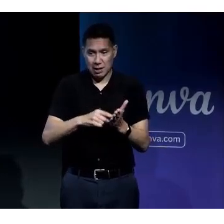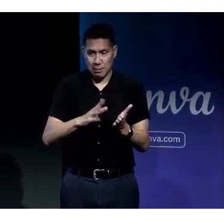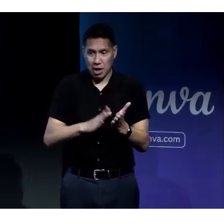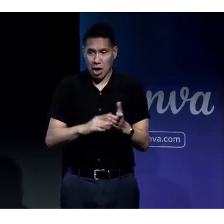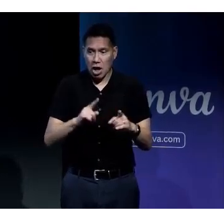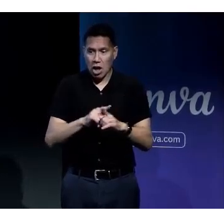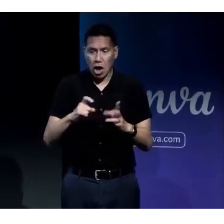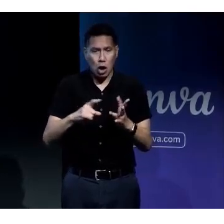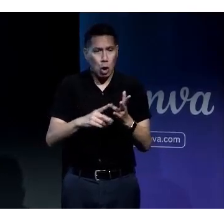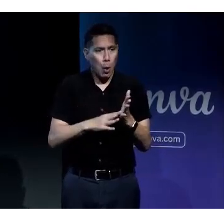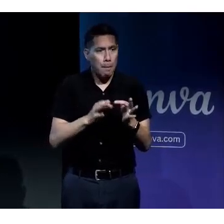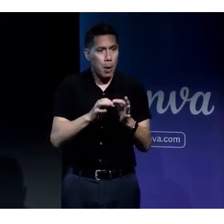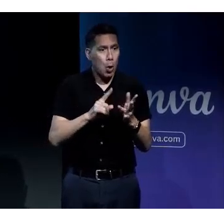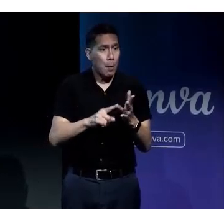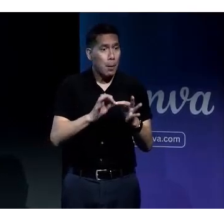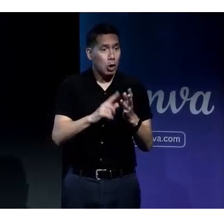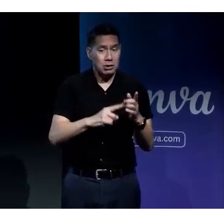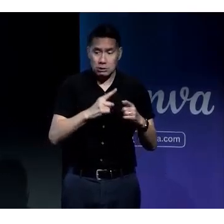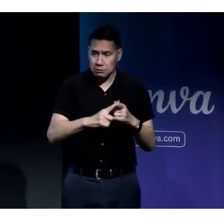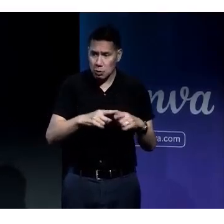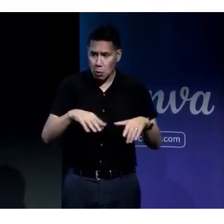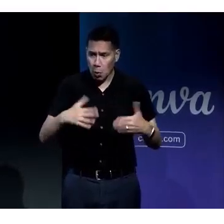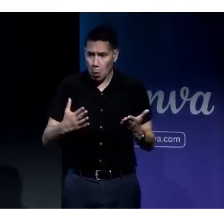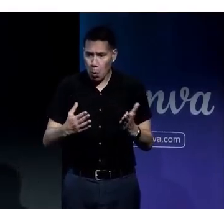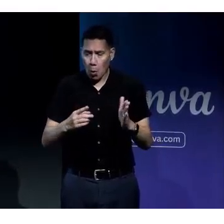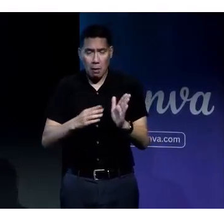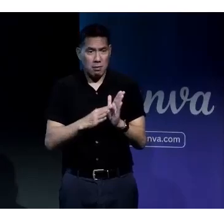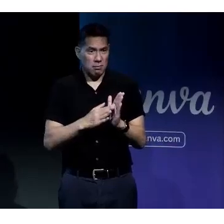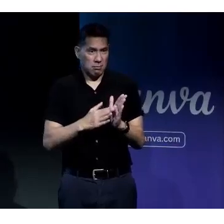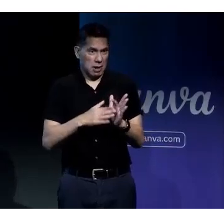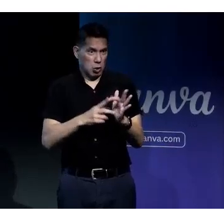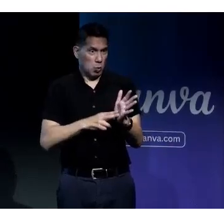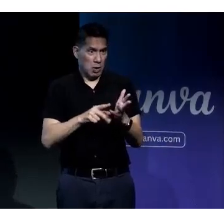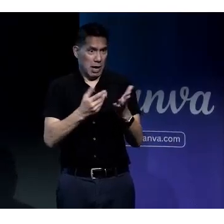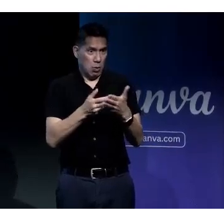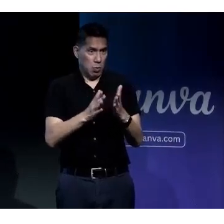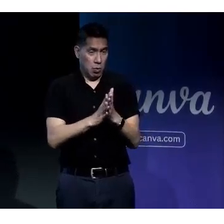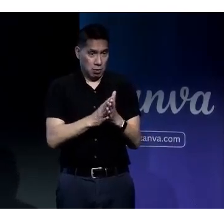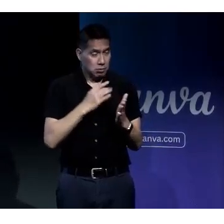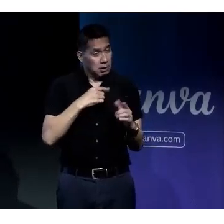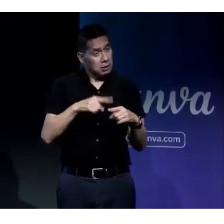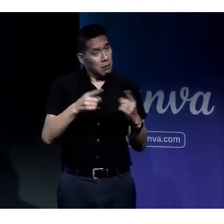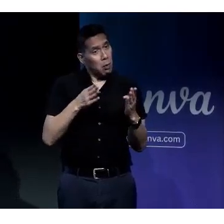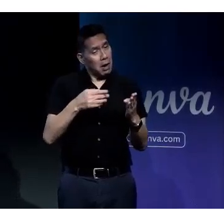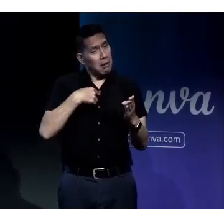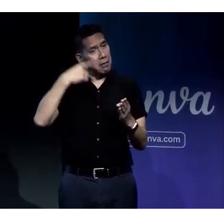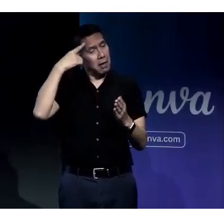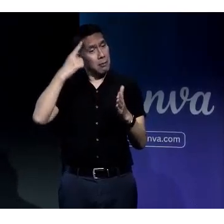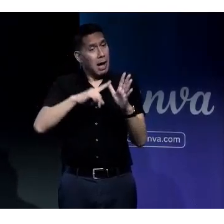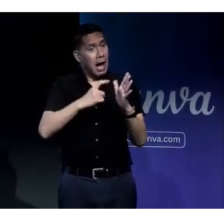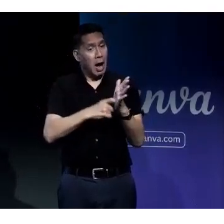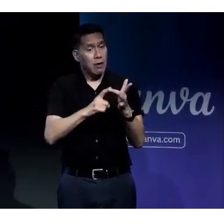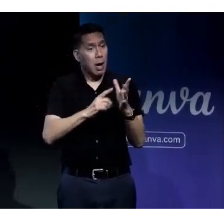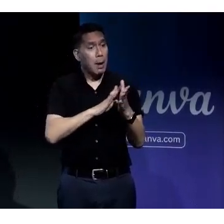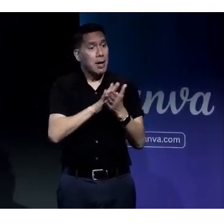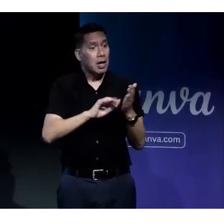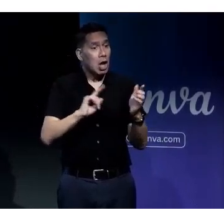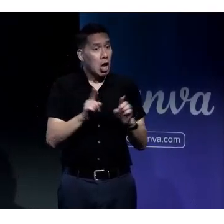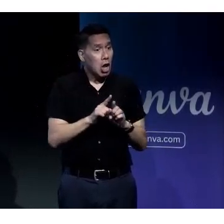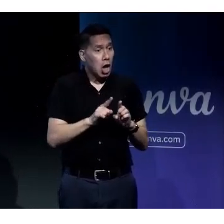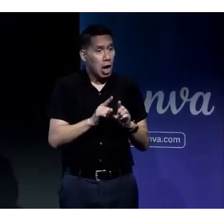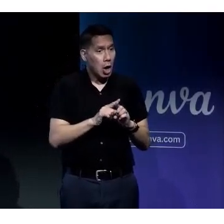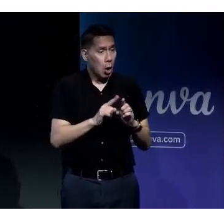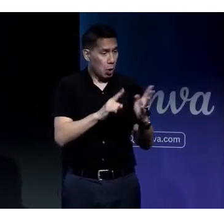and tree grids. That's one way to think about it, but the way that I think about it is ARIA allows us to bridge the gap between